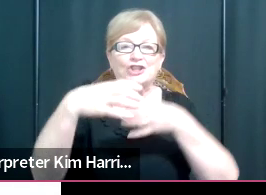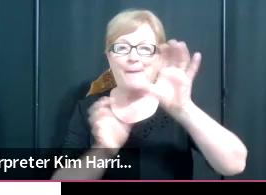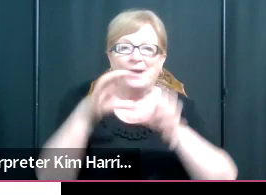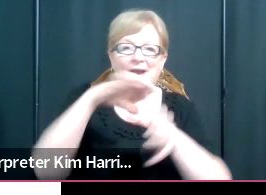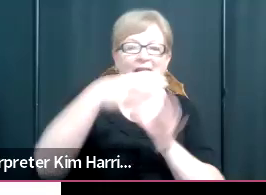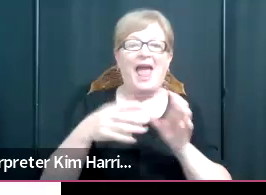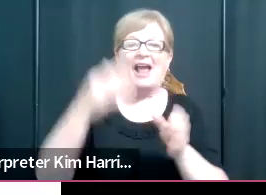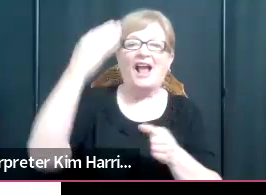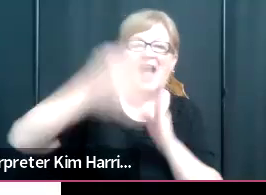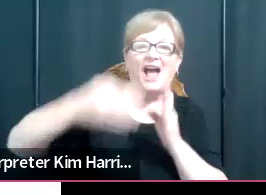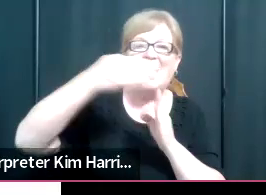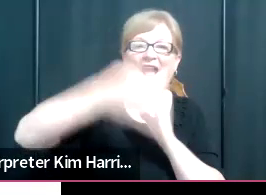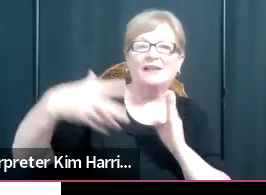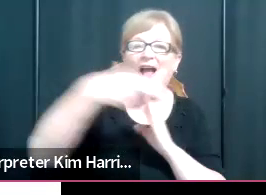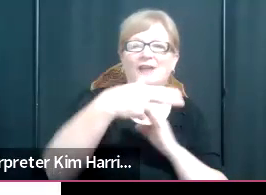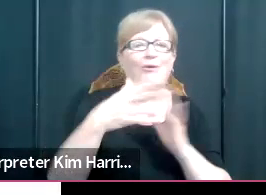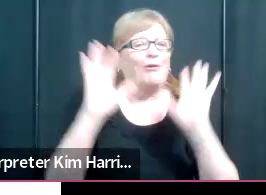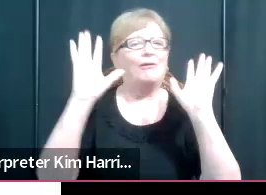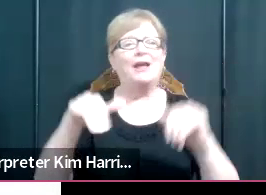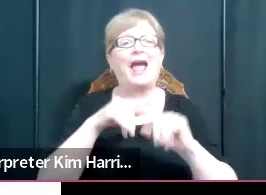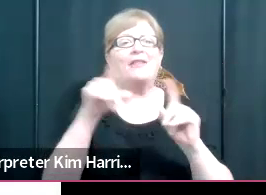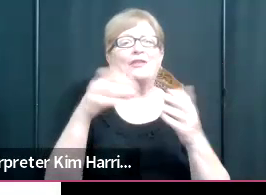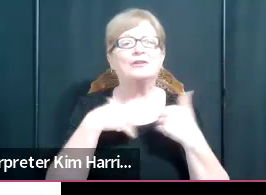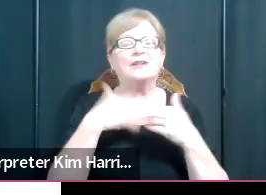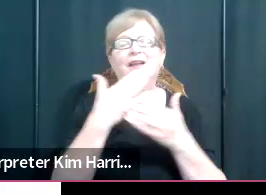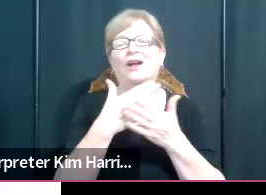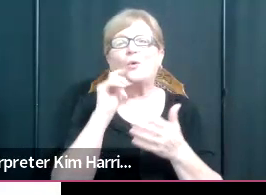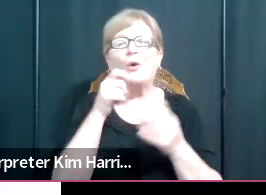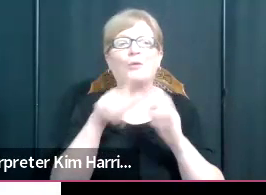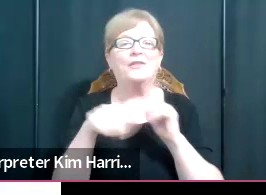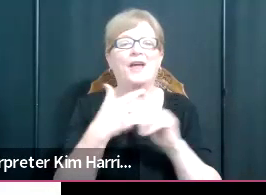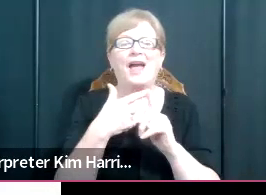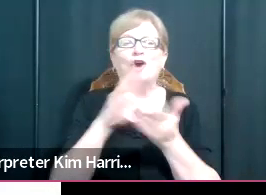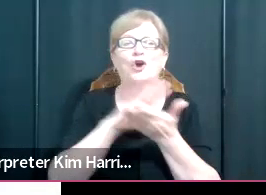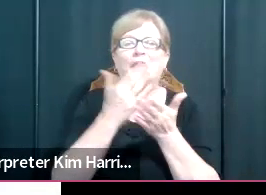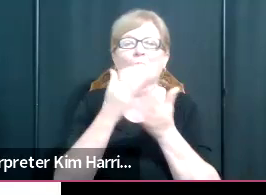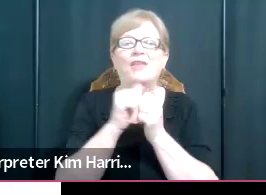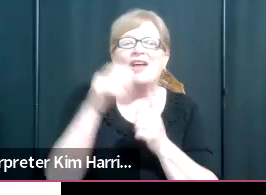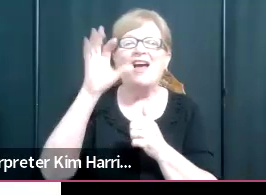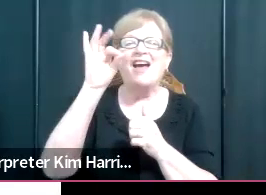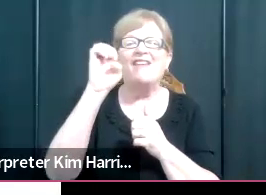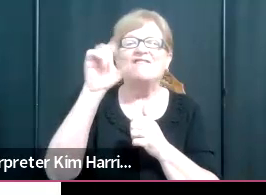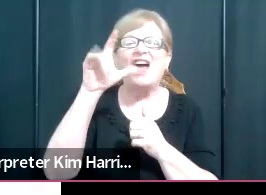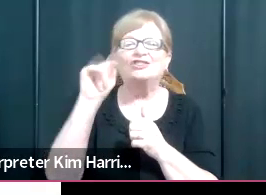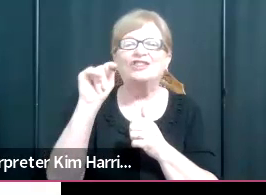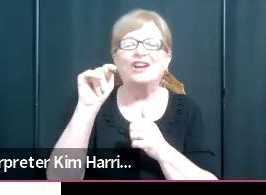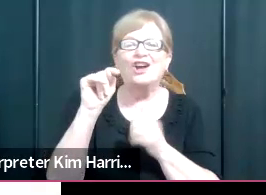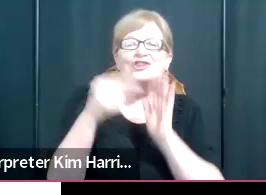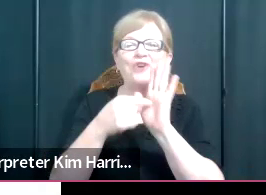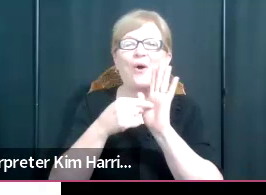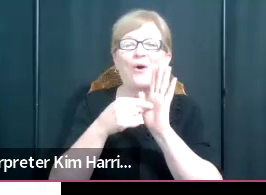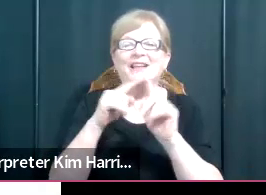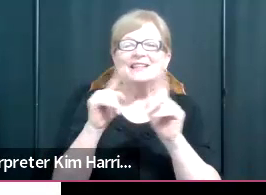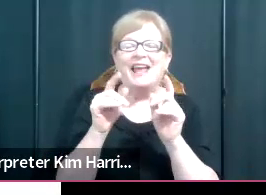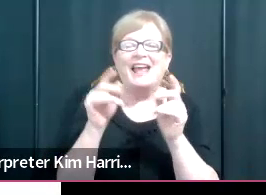named Andrea Love who does a kind of a cooking with felt show, which is like little tiny felted kitchen miniatures,